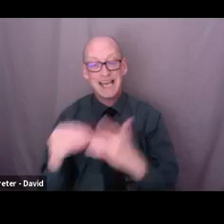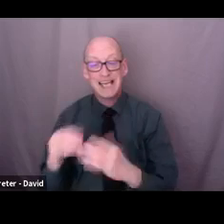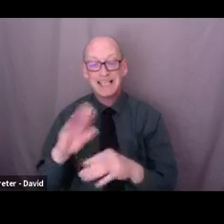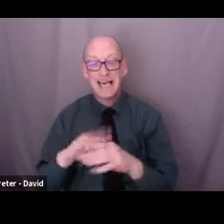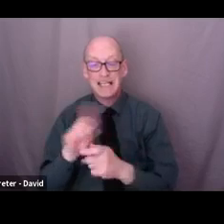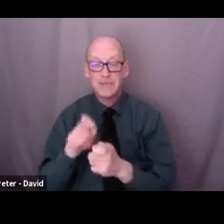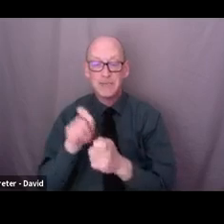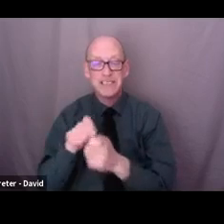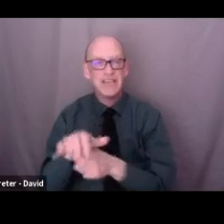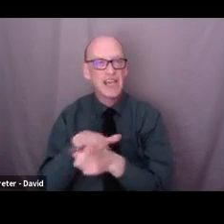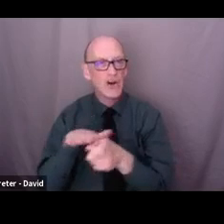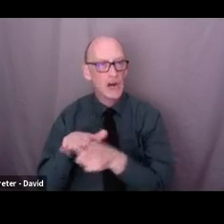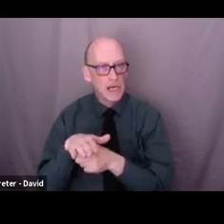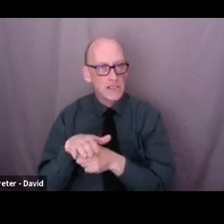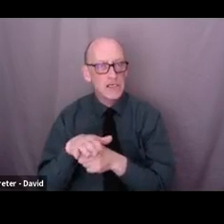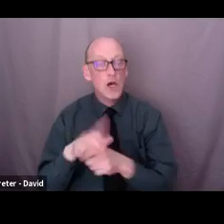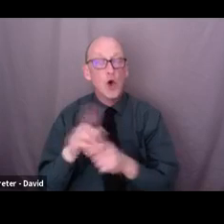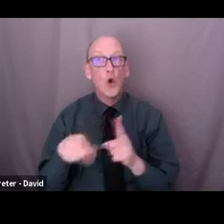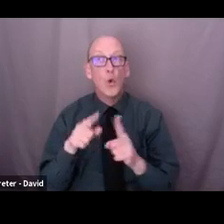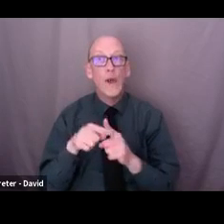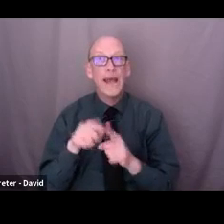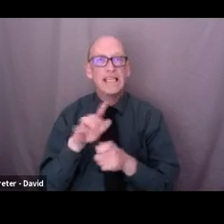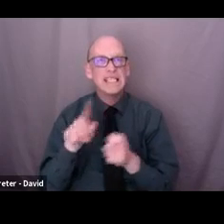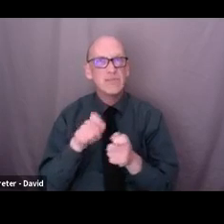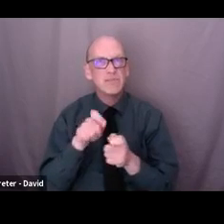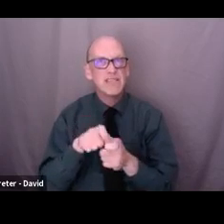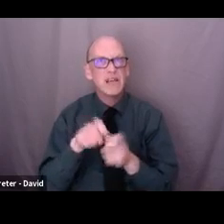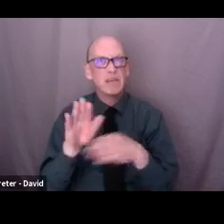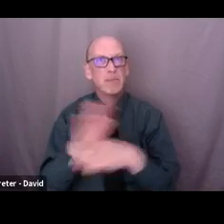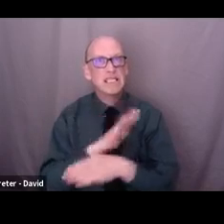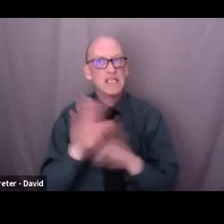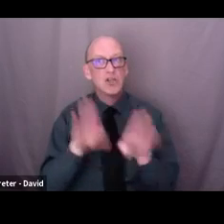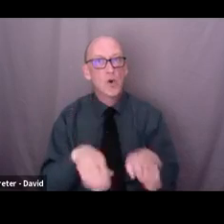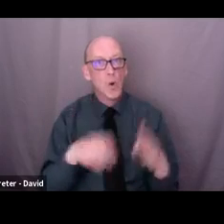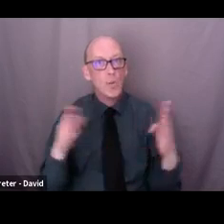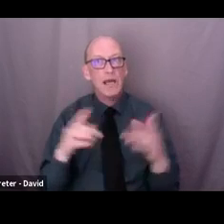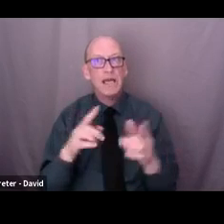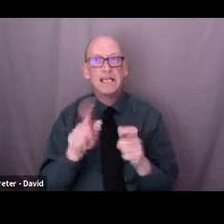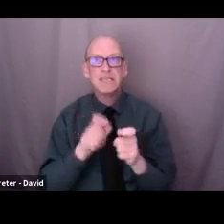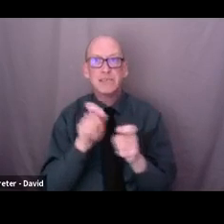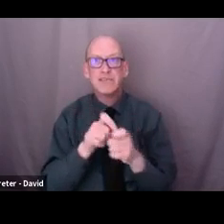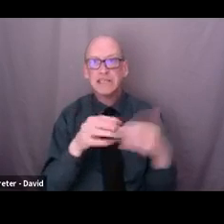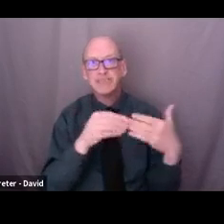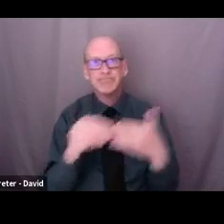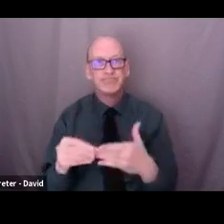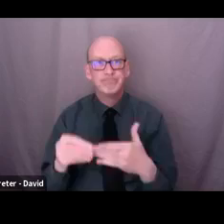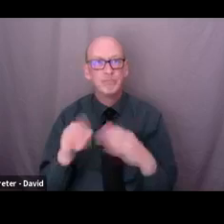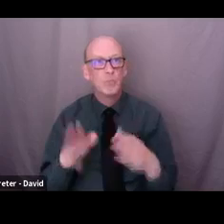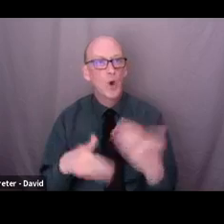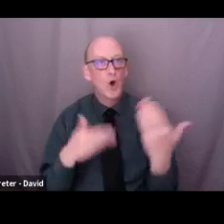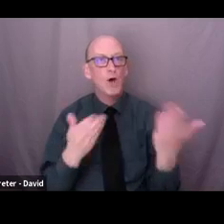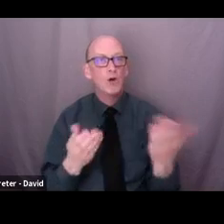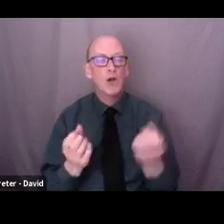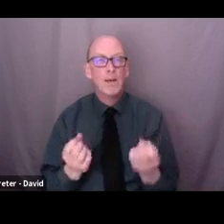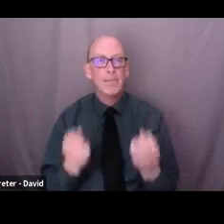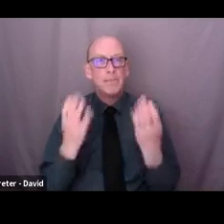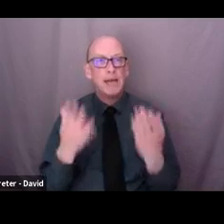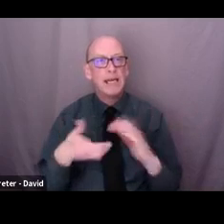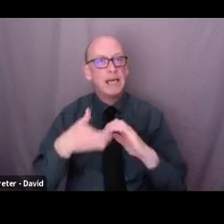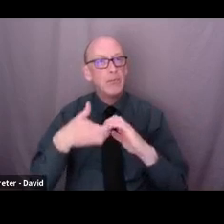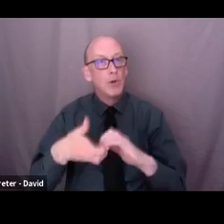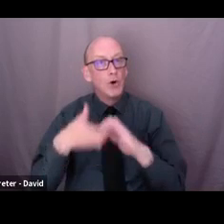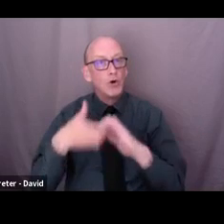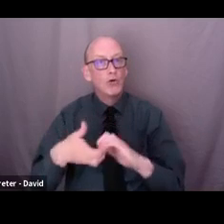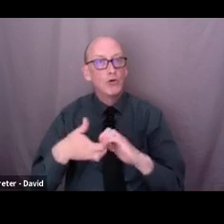on particular sectors. As sectors open up, specific guidance is being offered. We have so many partners that are working on the